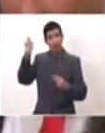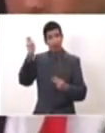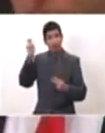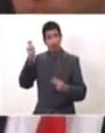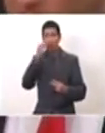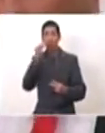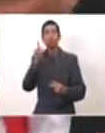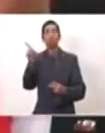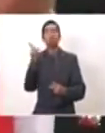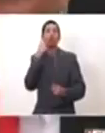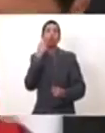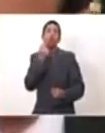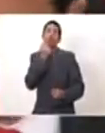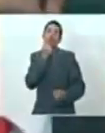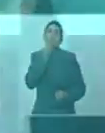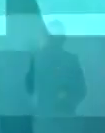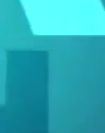sorry, the sirio that's going to encend in few minutes more. We will